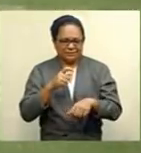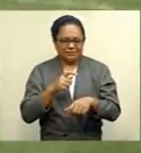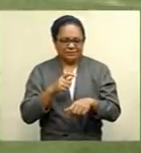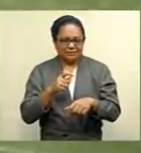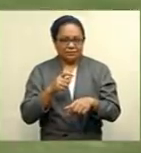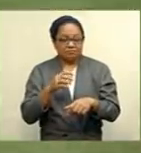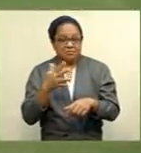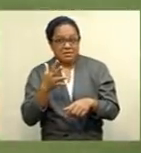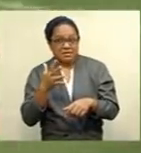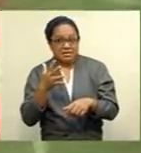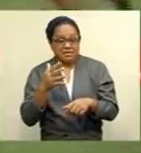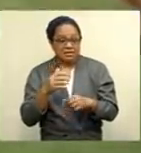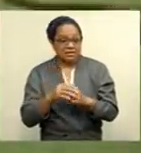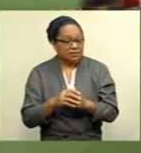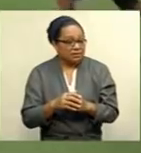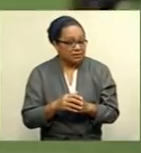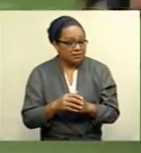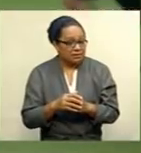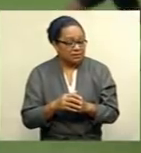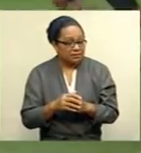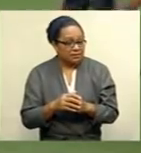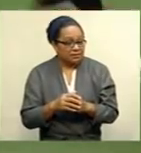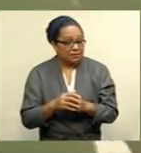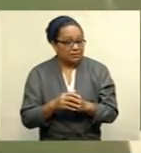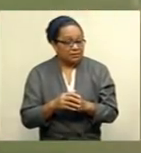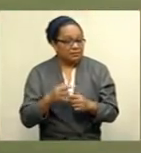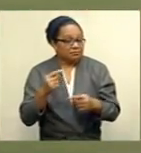tournament or 9 series